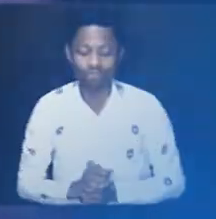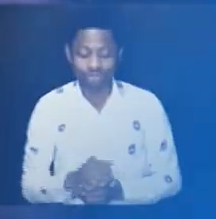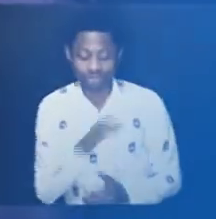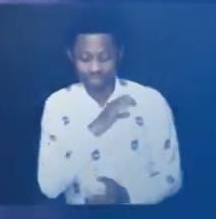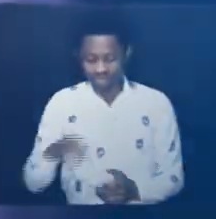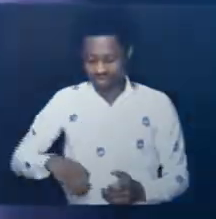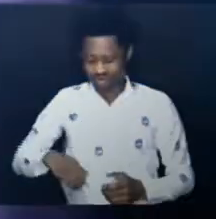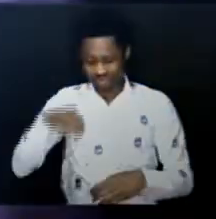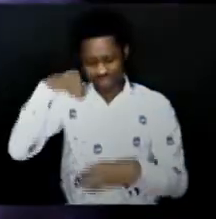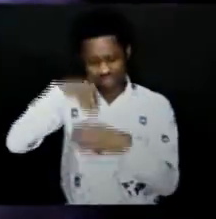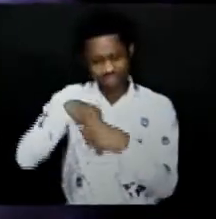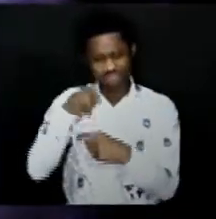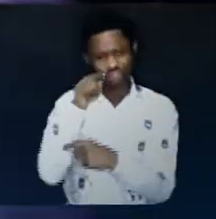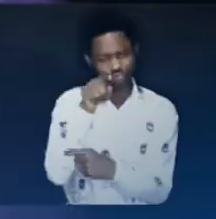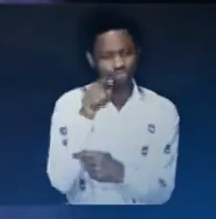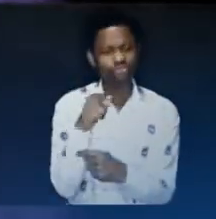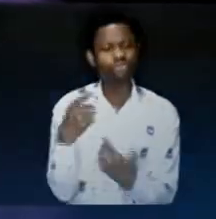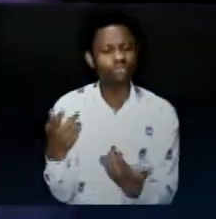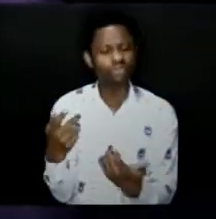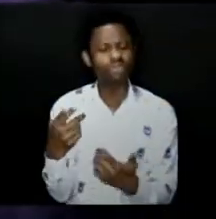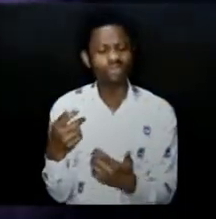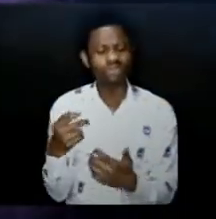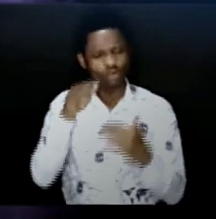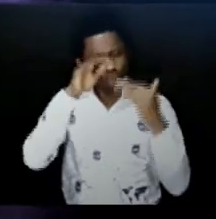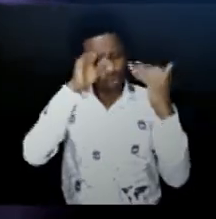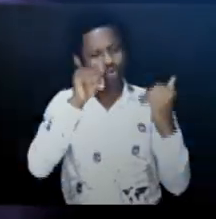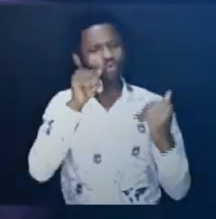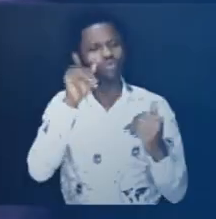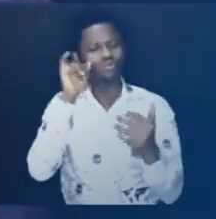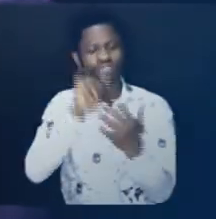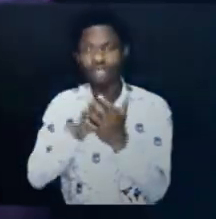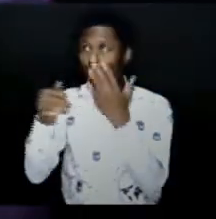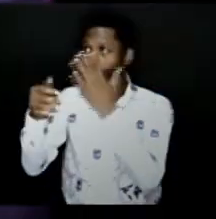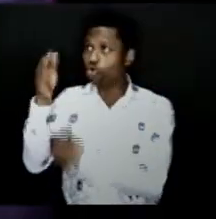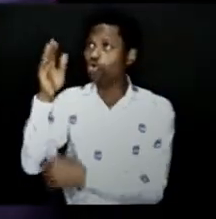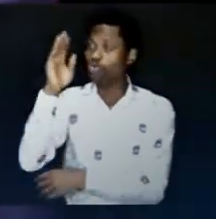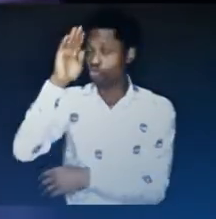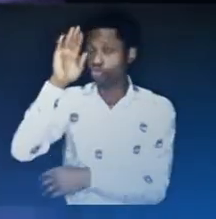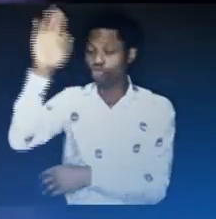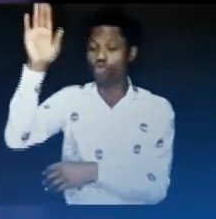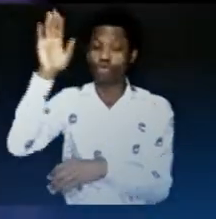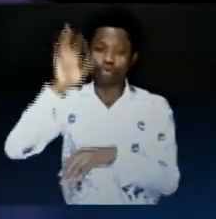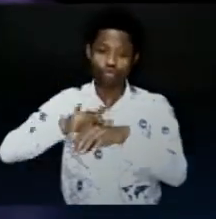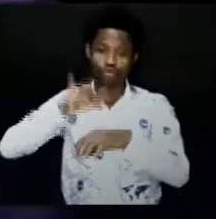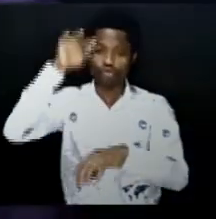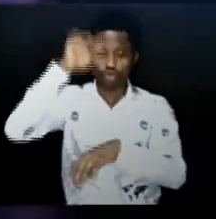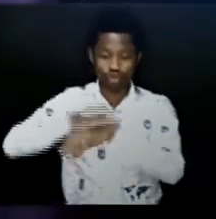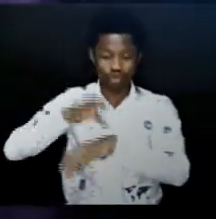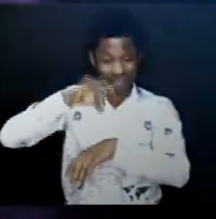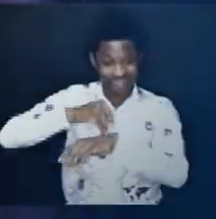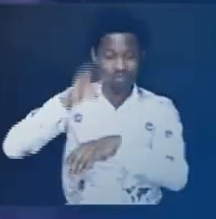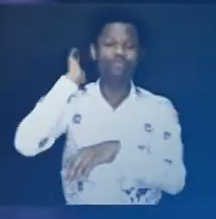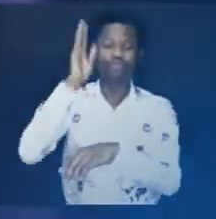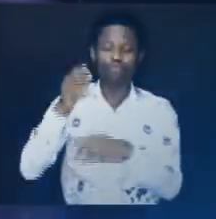Christ in you is the hope of the manifestation of the glory of God on earth.